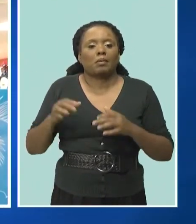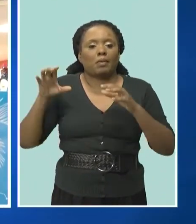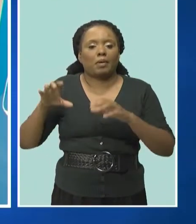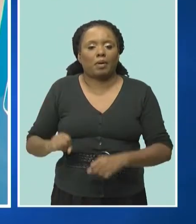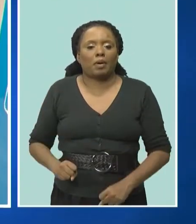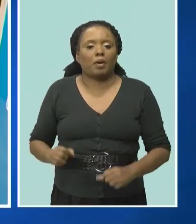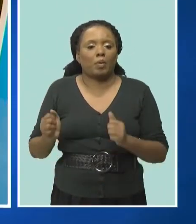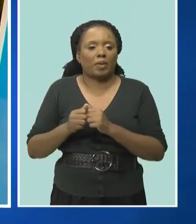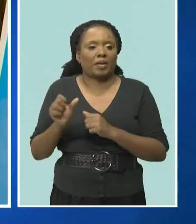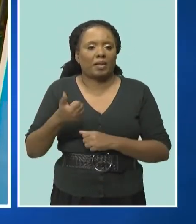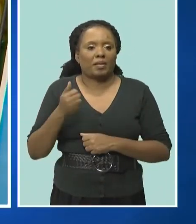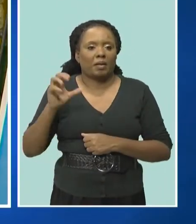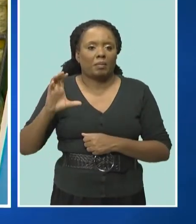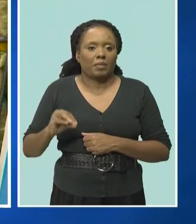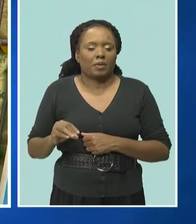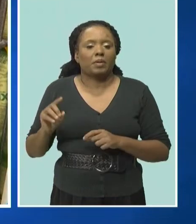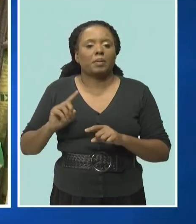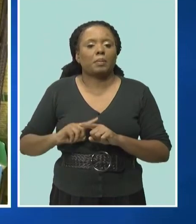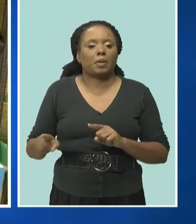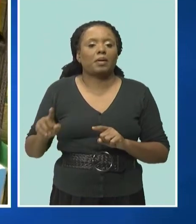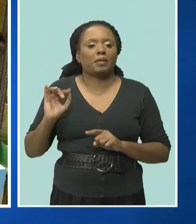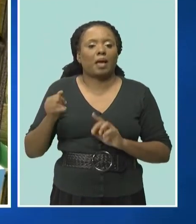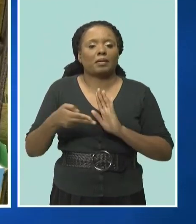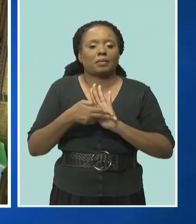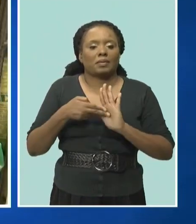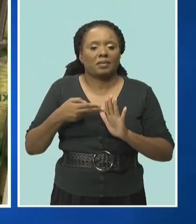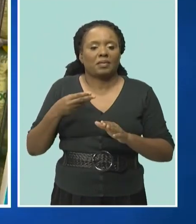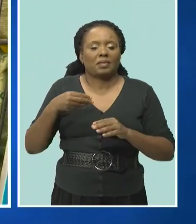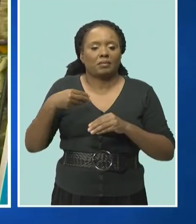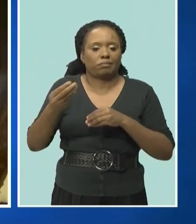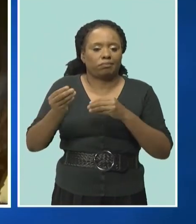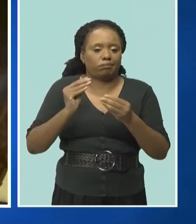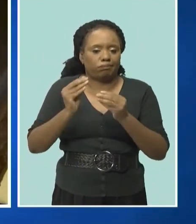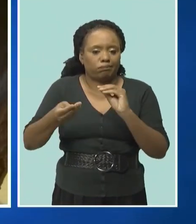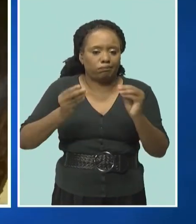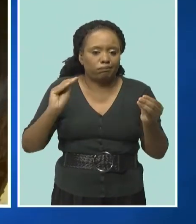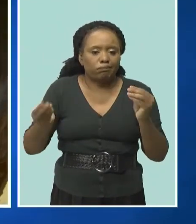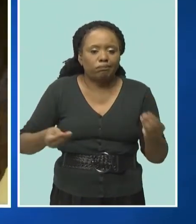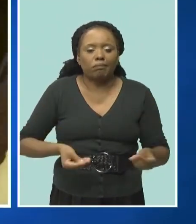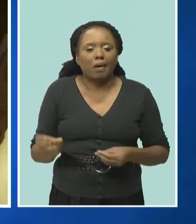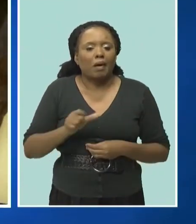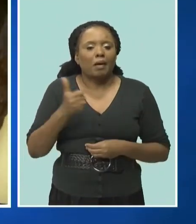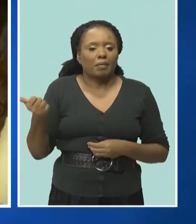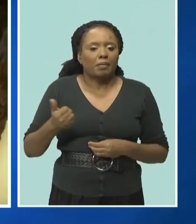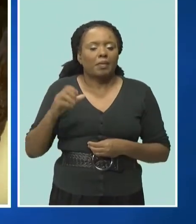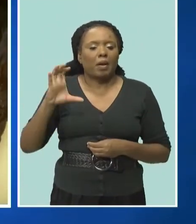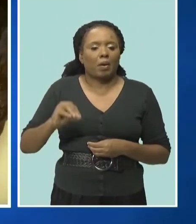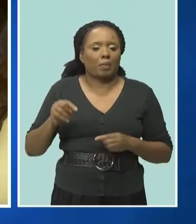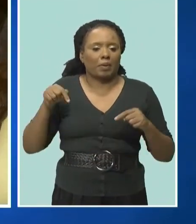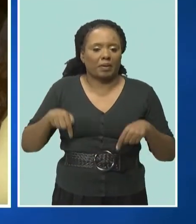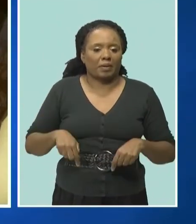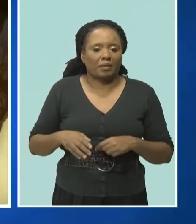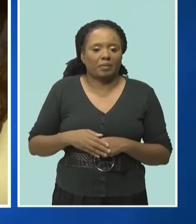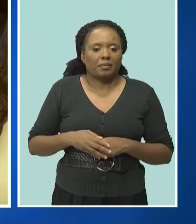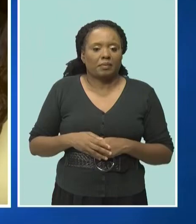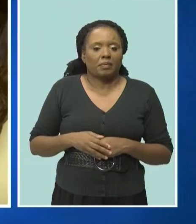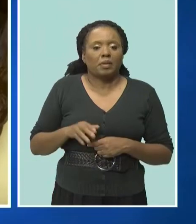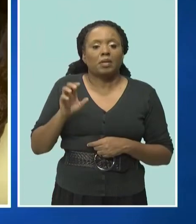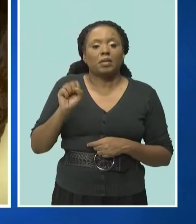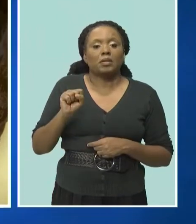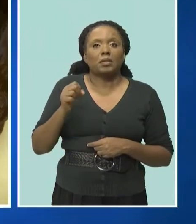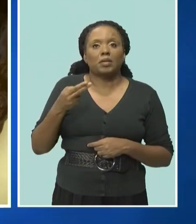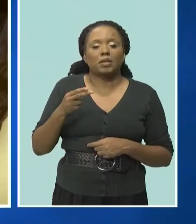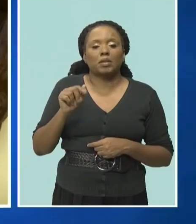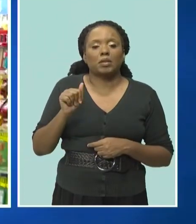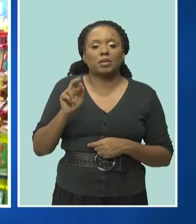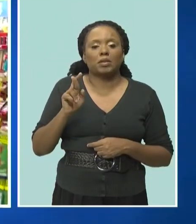Limited. However, the brand is being distributed in Barbados by their subsidiary, Confectionery and Snacks Barbados Limited. Sharima Hamilton